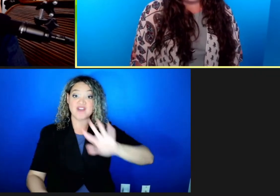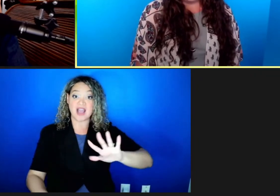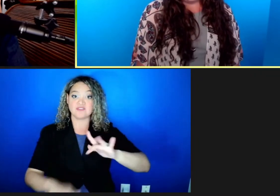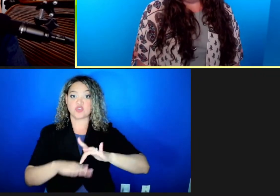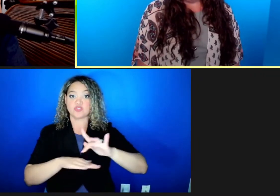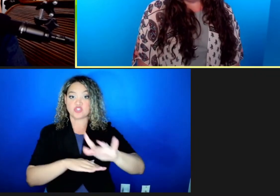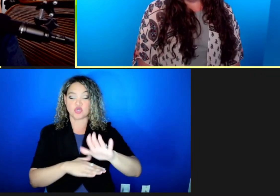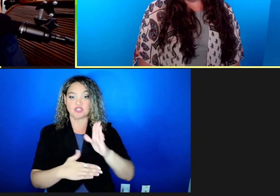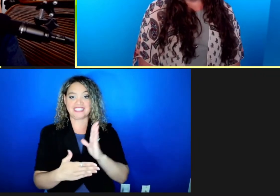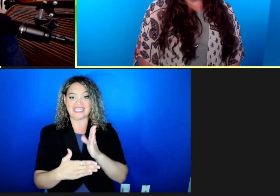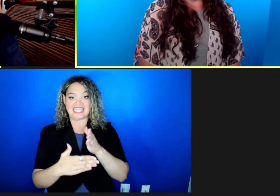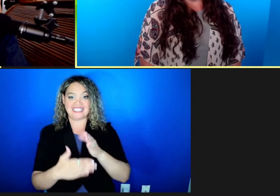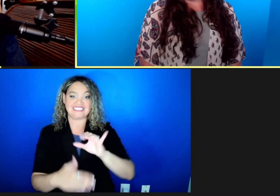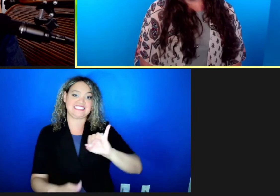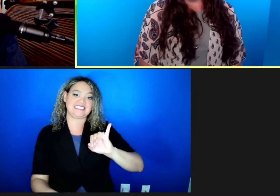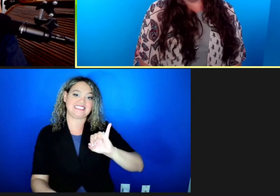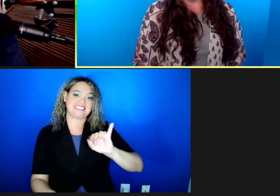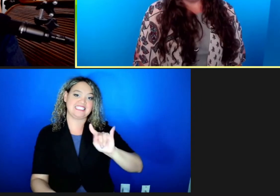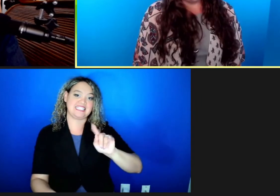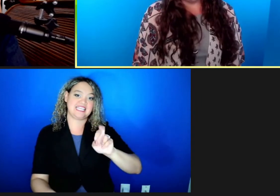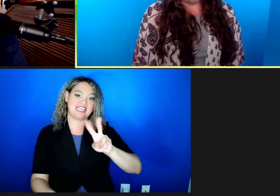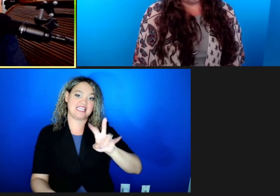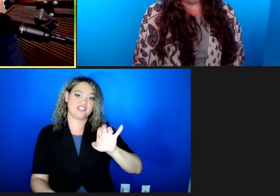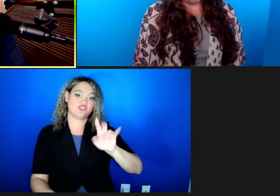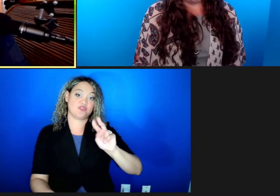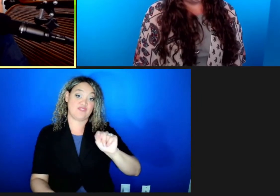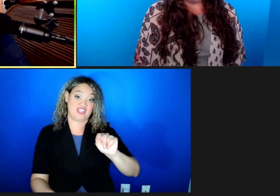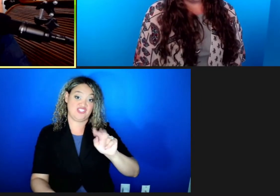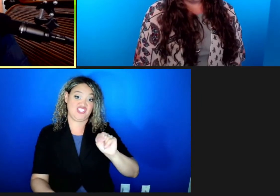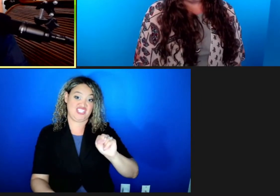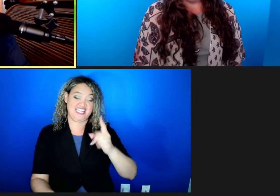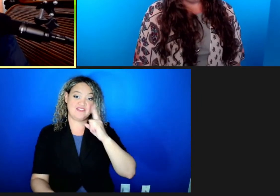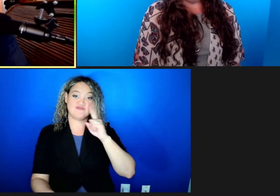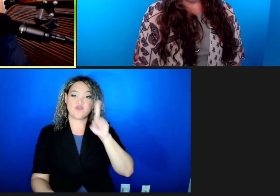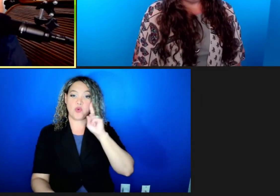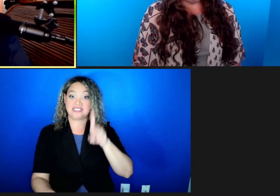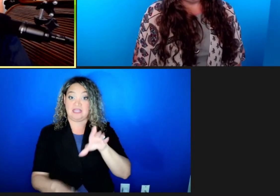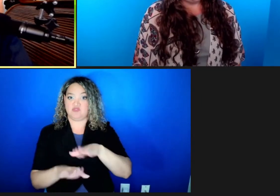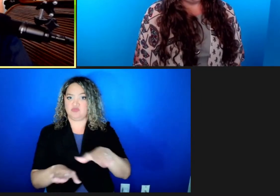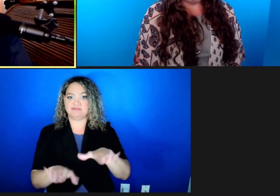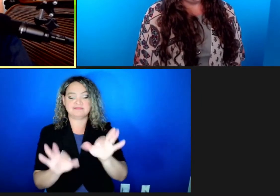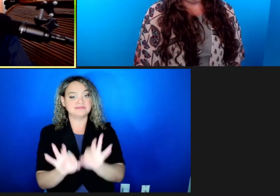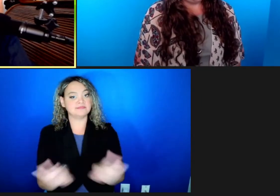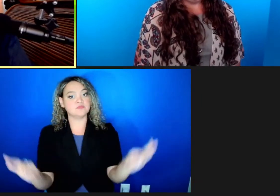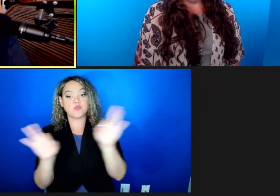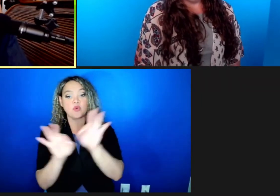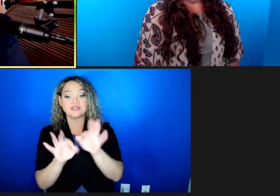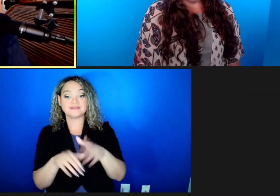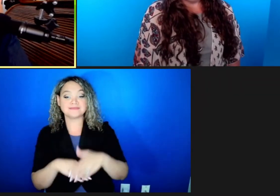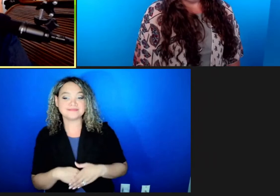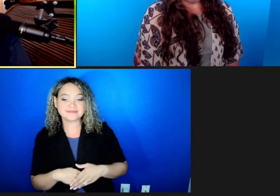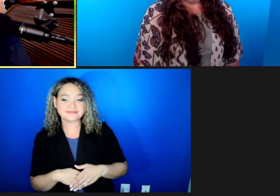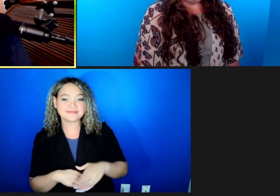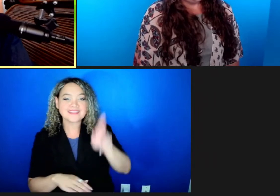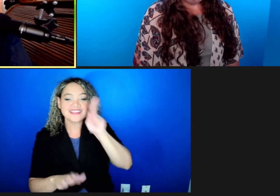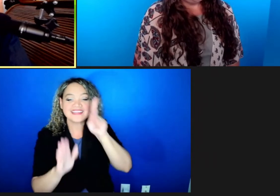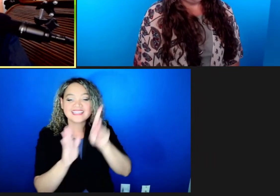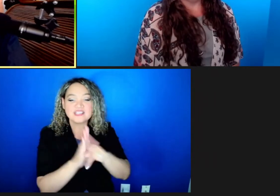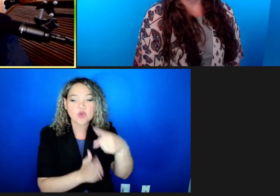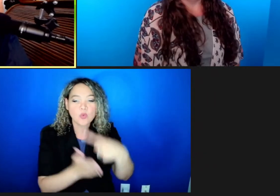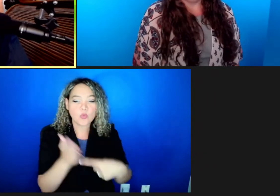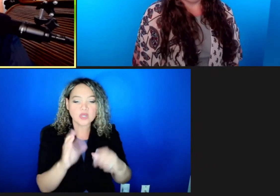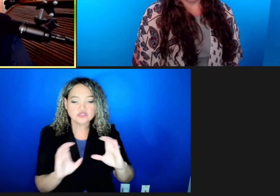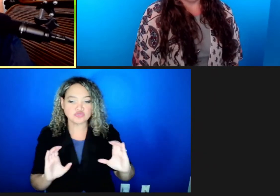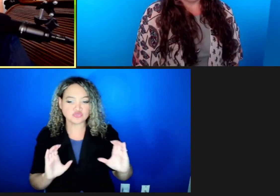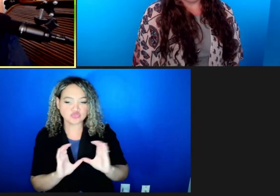deaf children is imperative. Yes. Kira, what are your certifications? In what